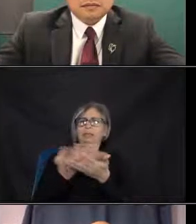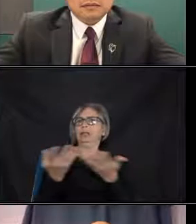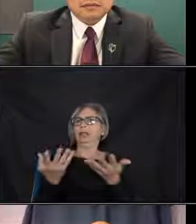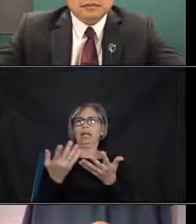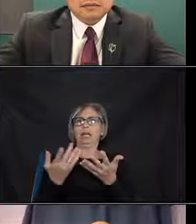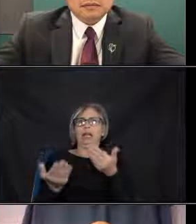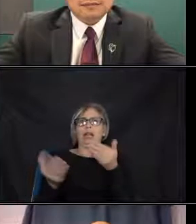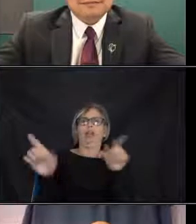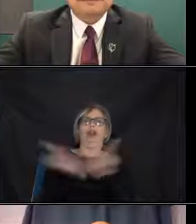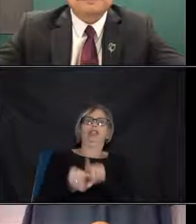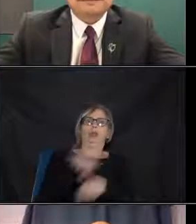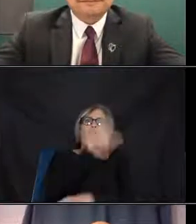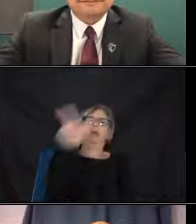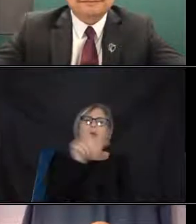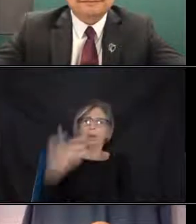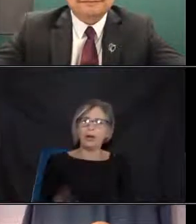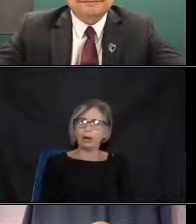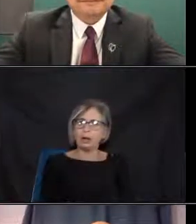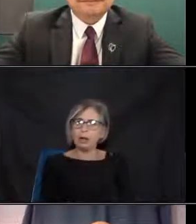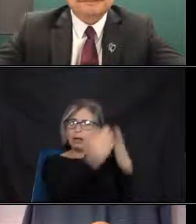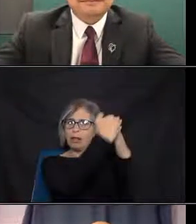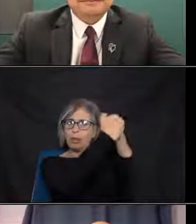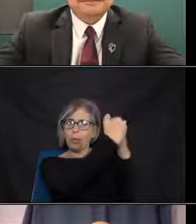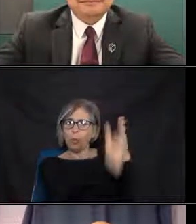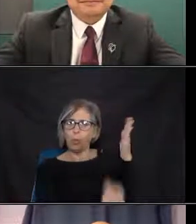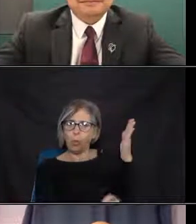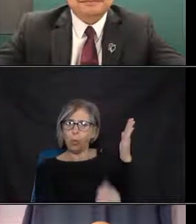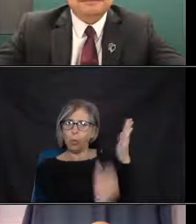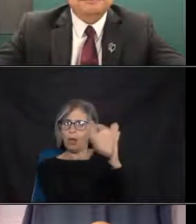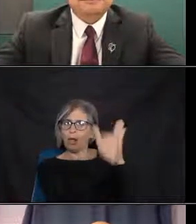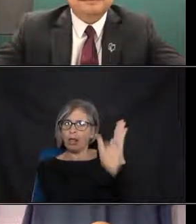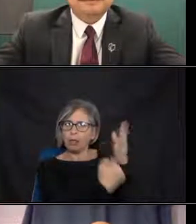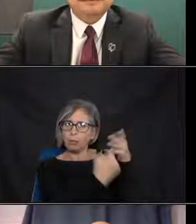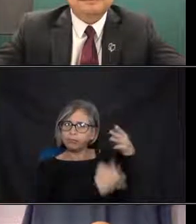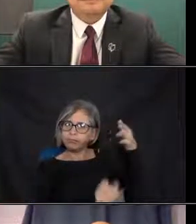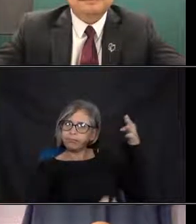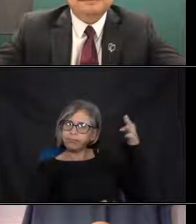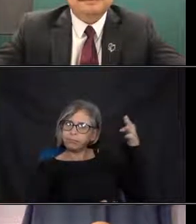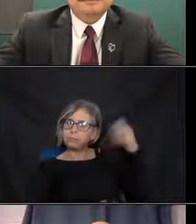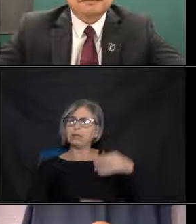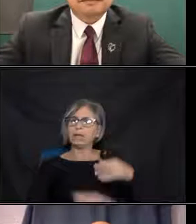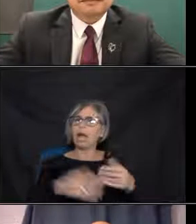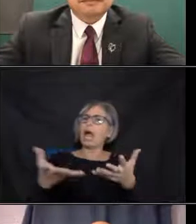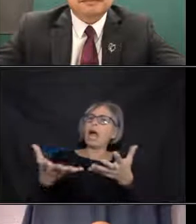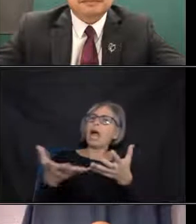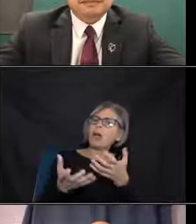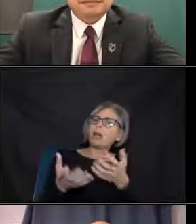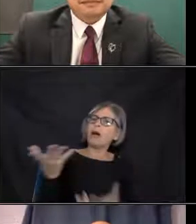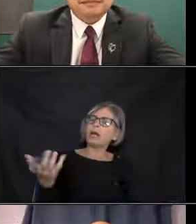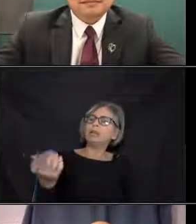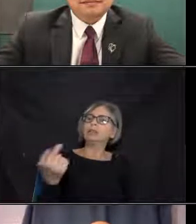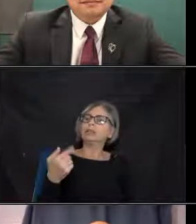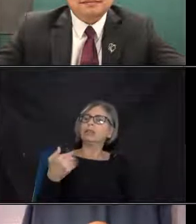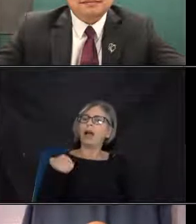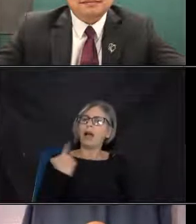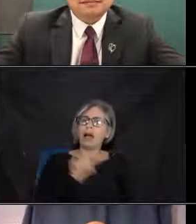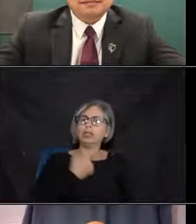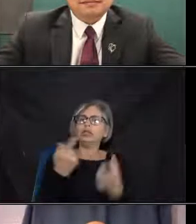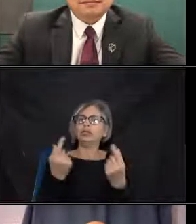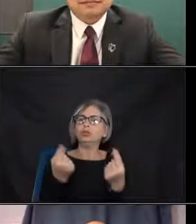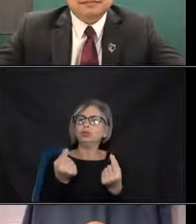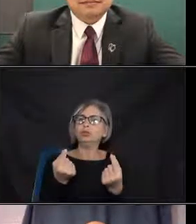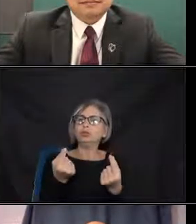the library. So, you know, what I'd like to have us to do is, as